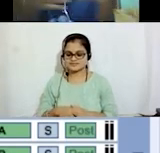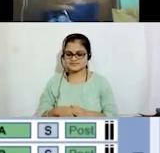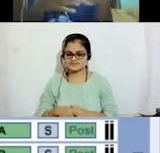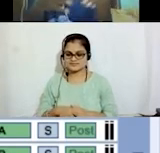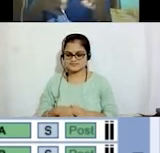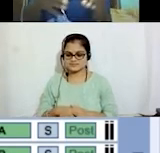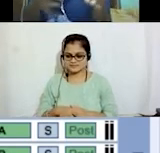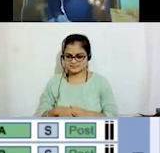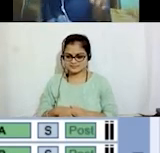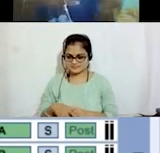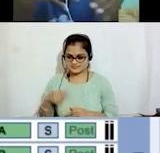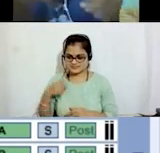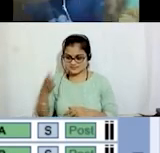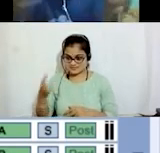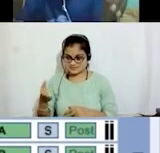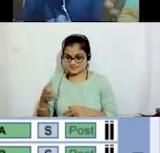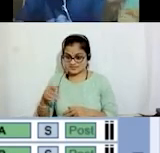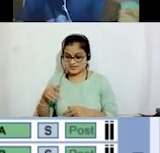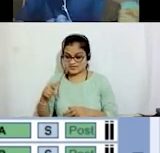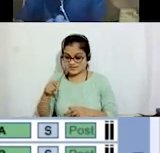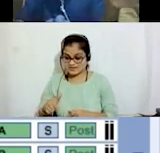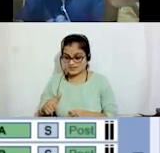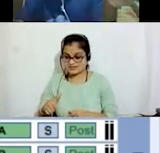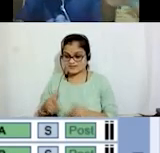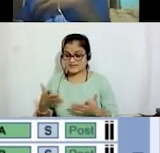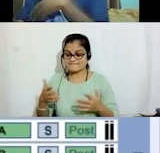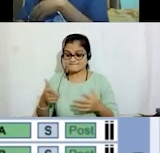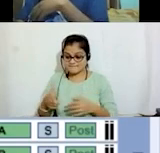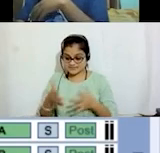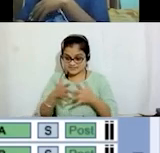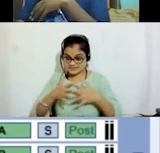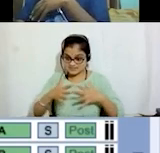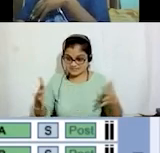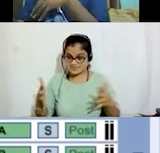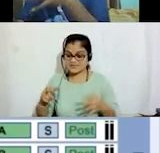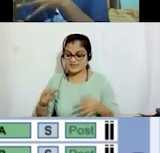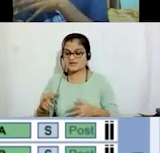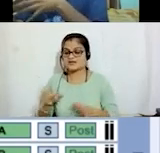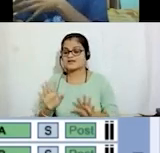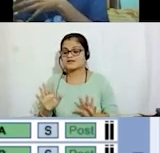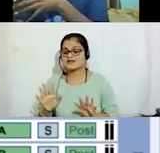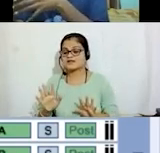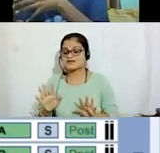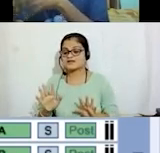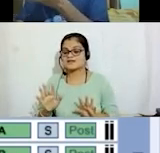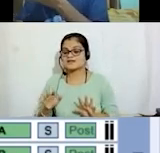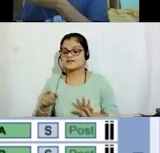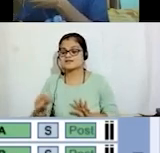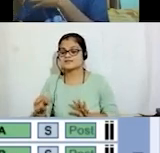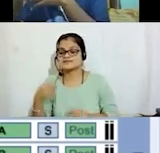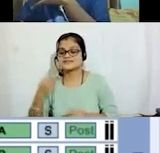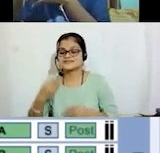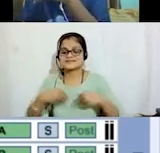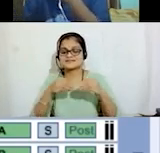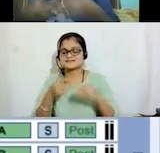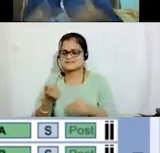there's this guy who's trying to give present a big fish to his love, but he's unable to do that because the price is